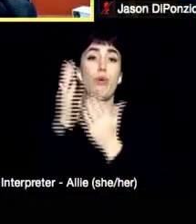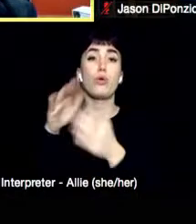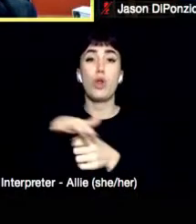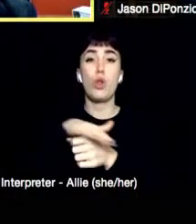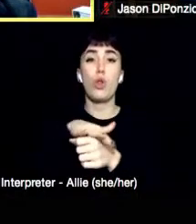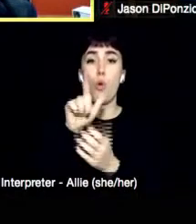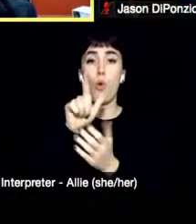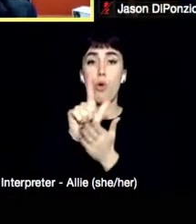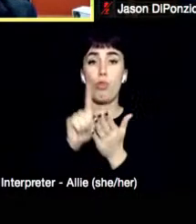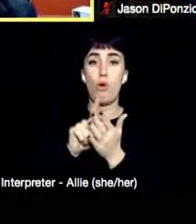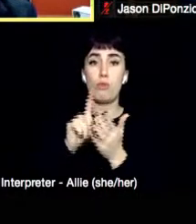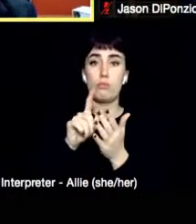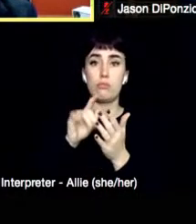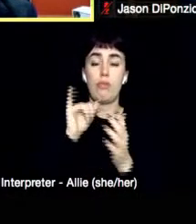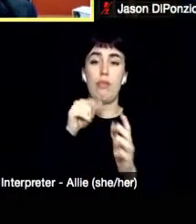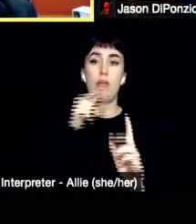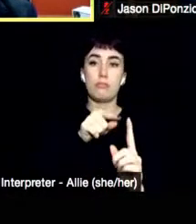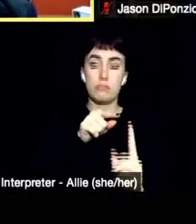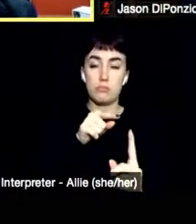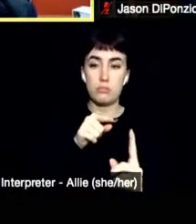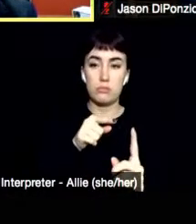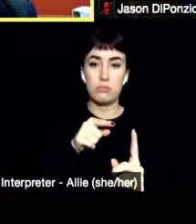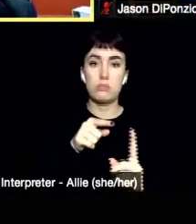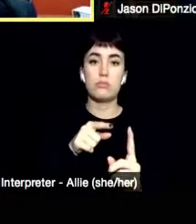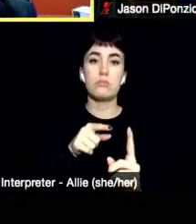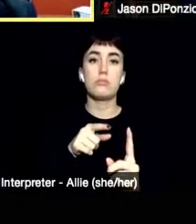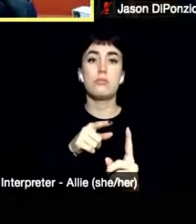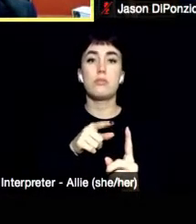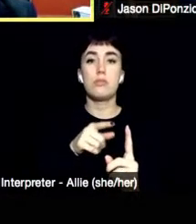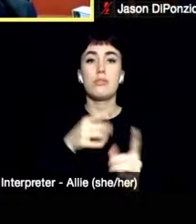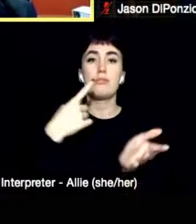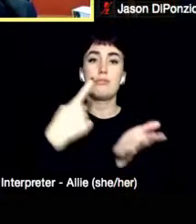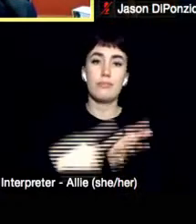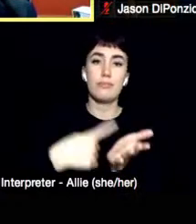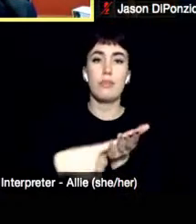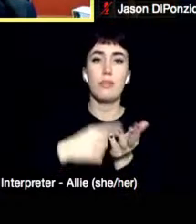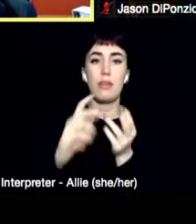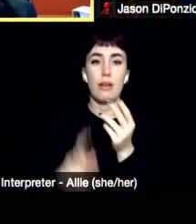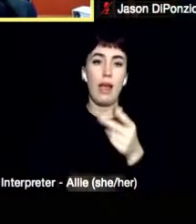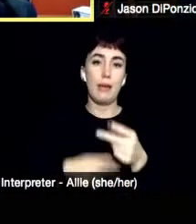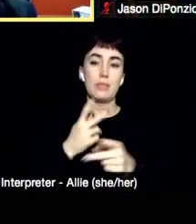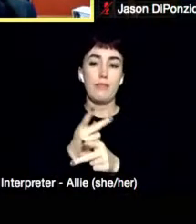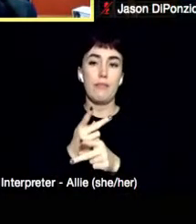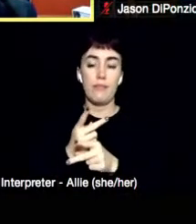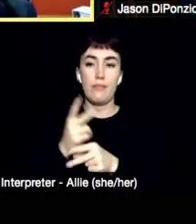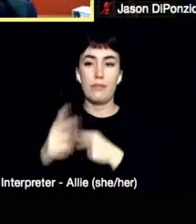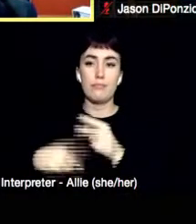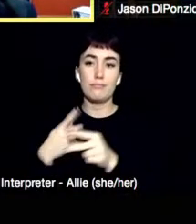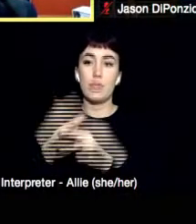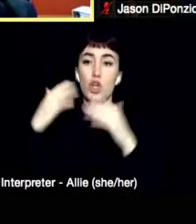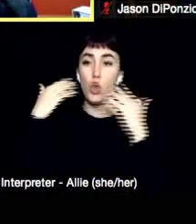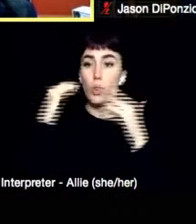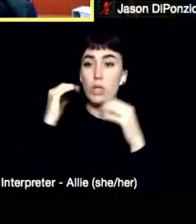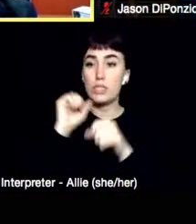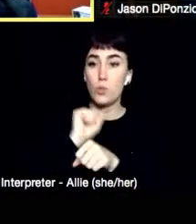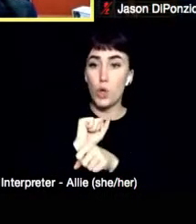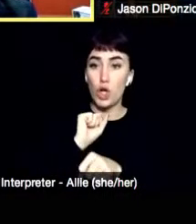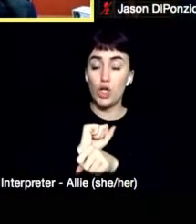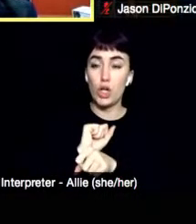law itself does discuss the types of noisy work